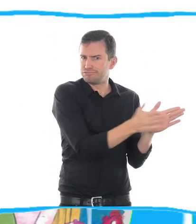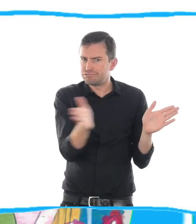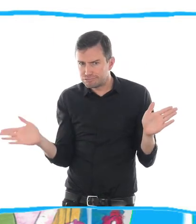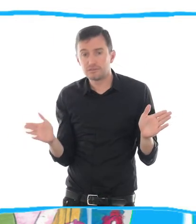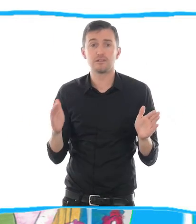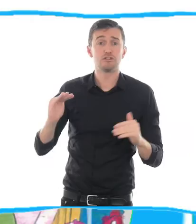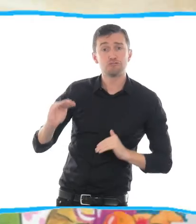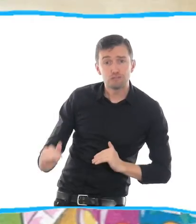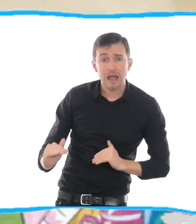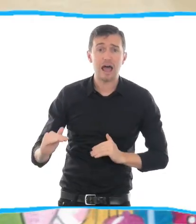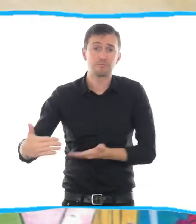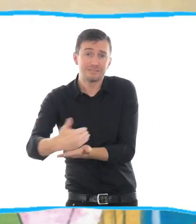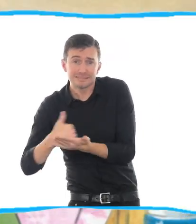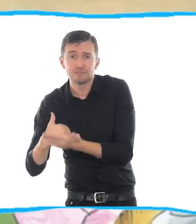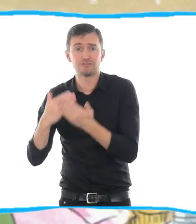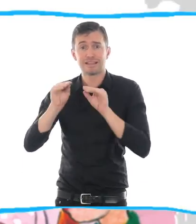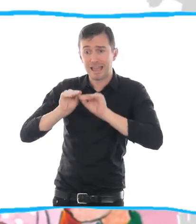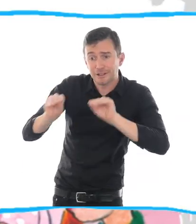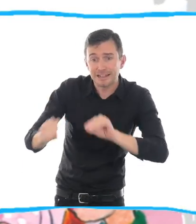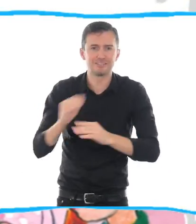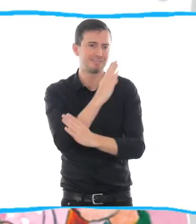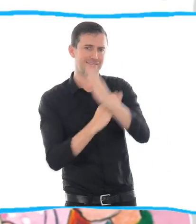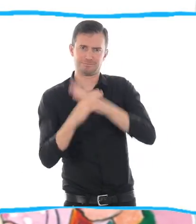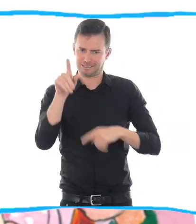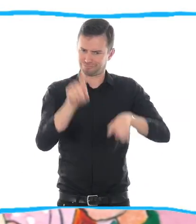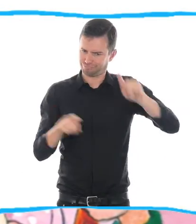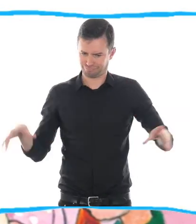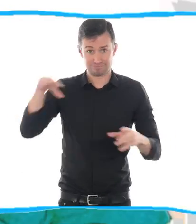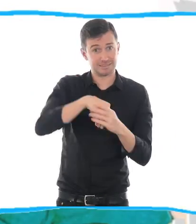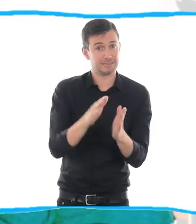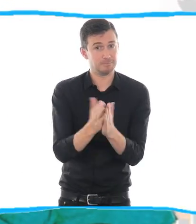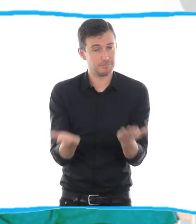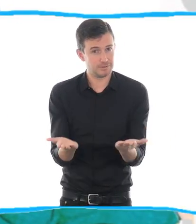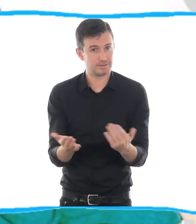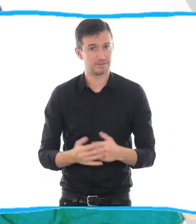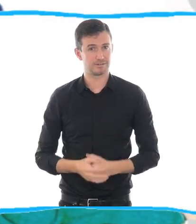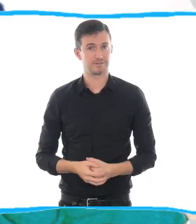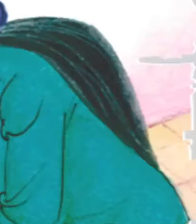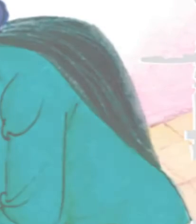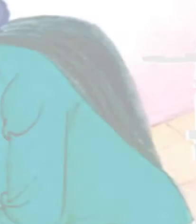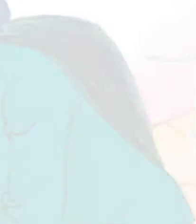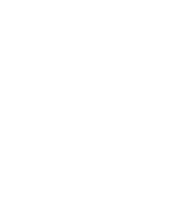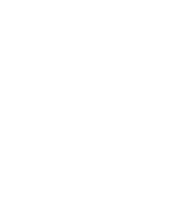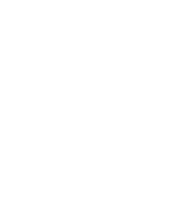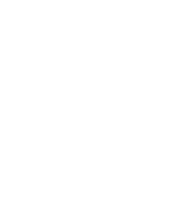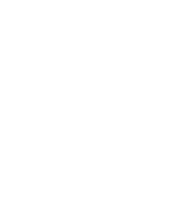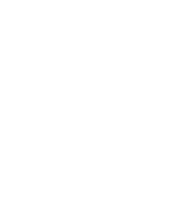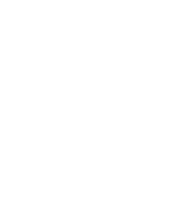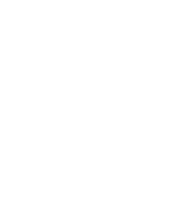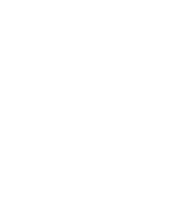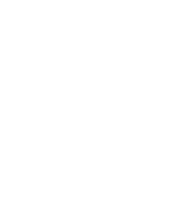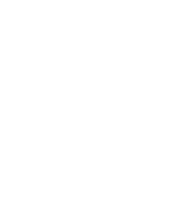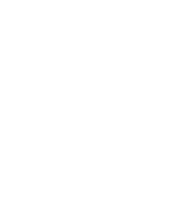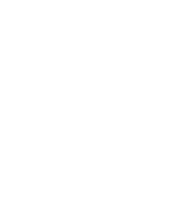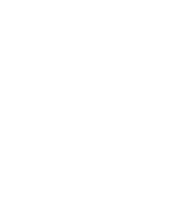topics, such as child survival, child protection, basic education, and disability. Illustrations from the book featuring a child